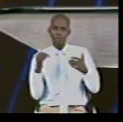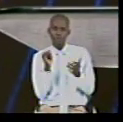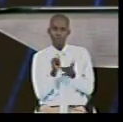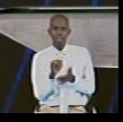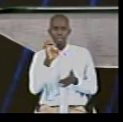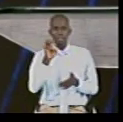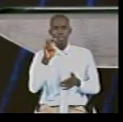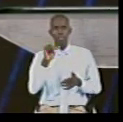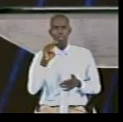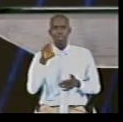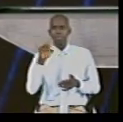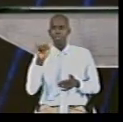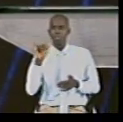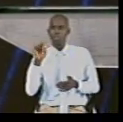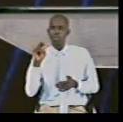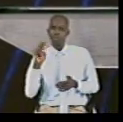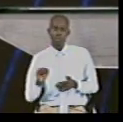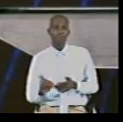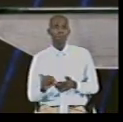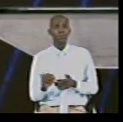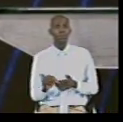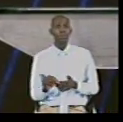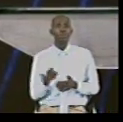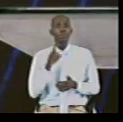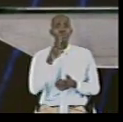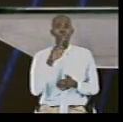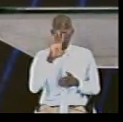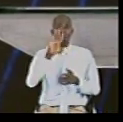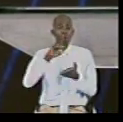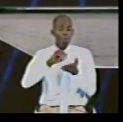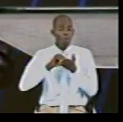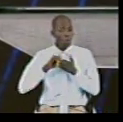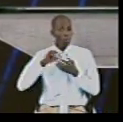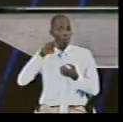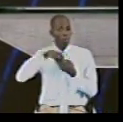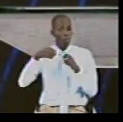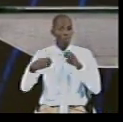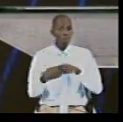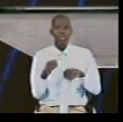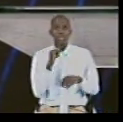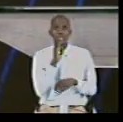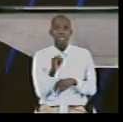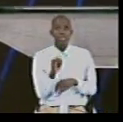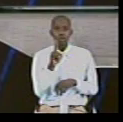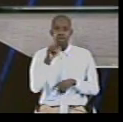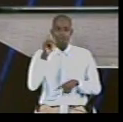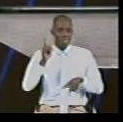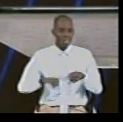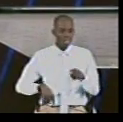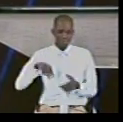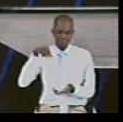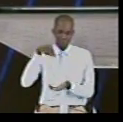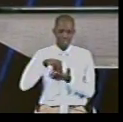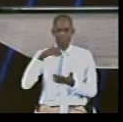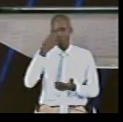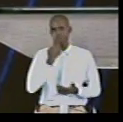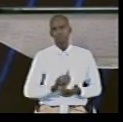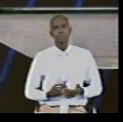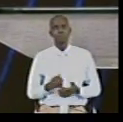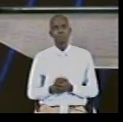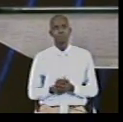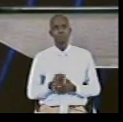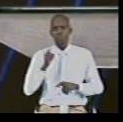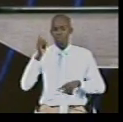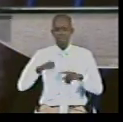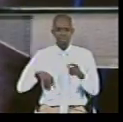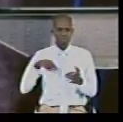don't have sedition, heresies. Your only problem is you cannot stand alone. You cannot stand